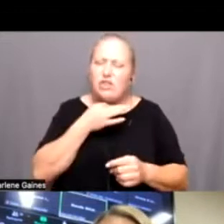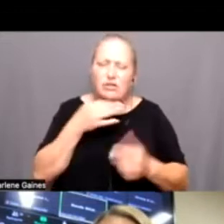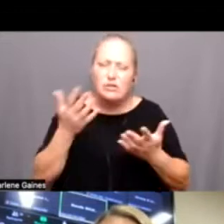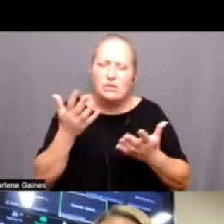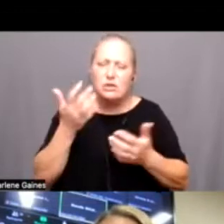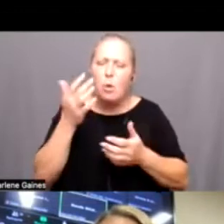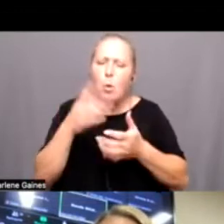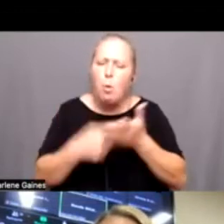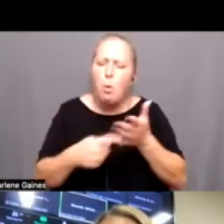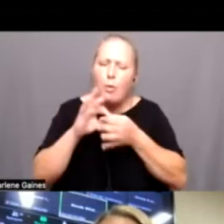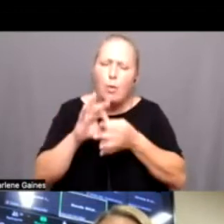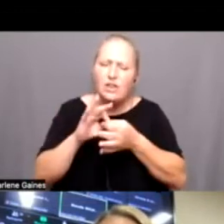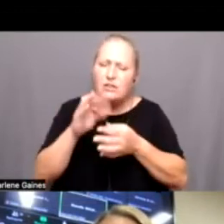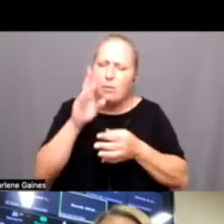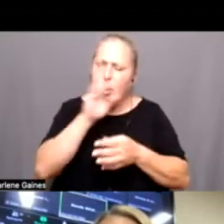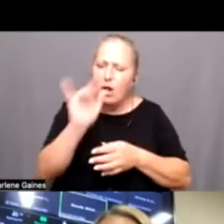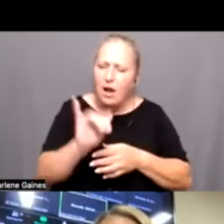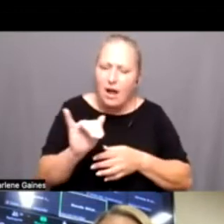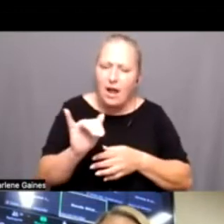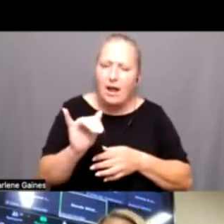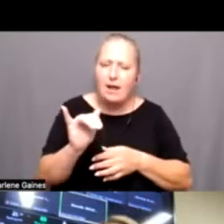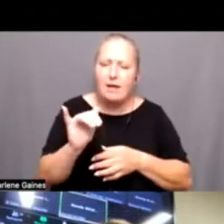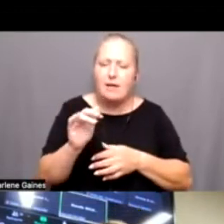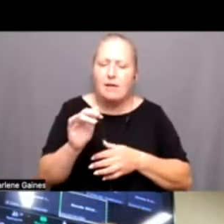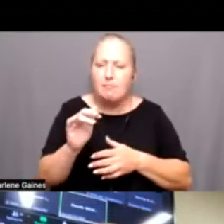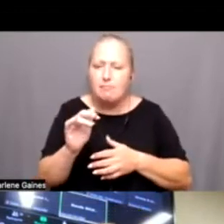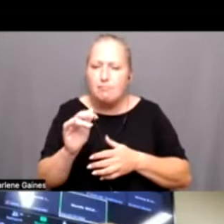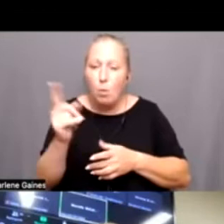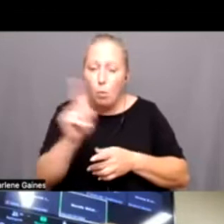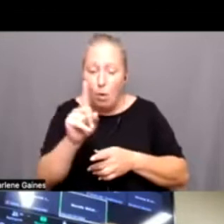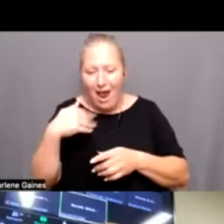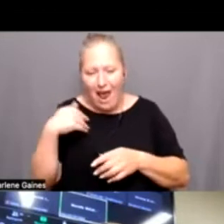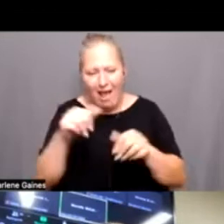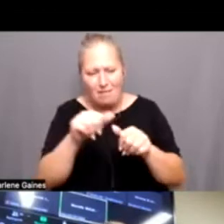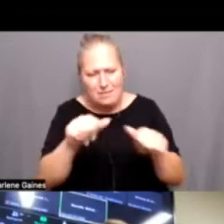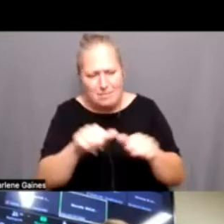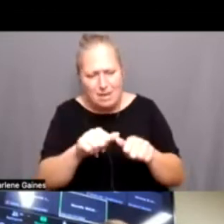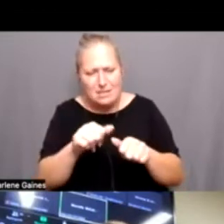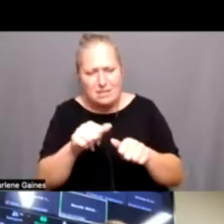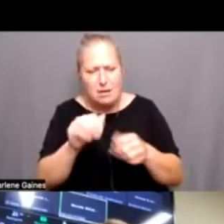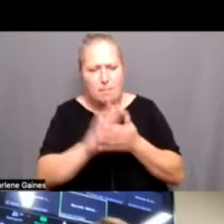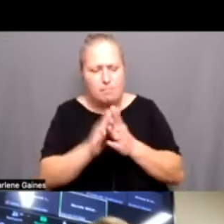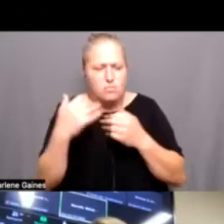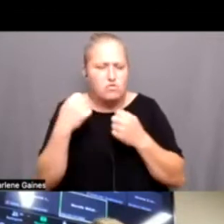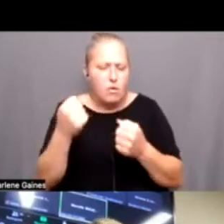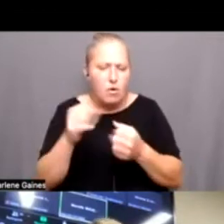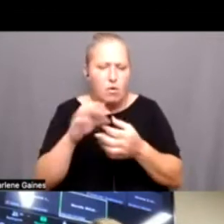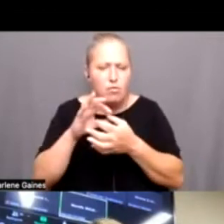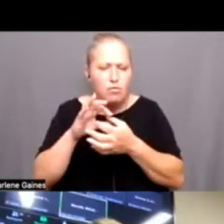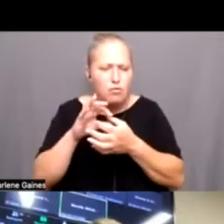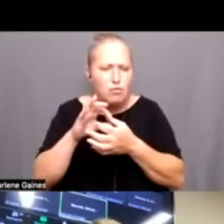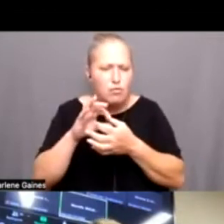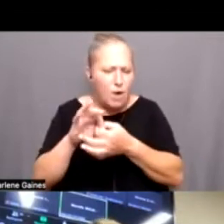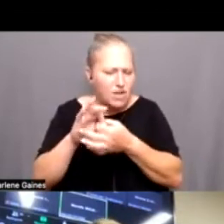those relationships look like and where there might be space to strengthen some of those relationships, or